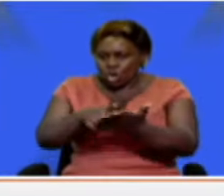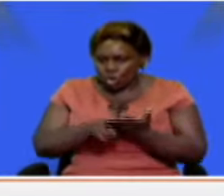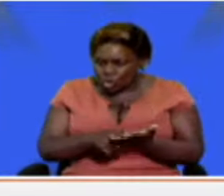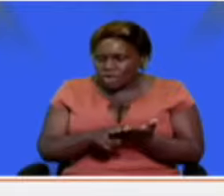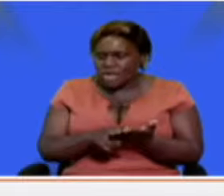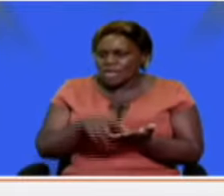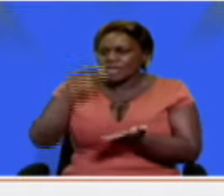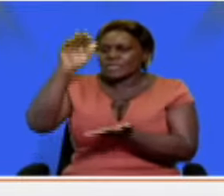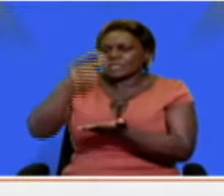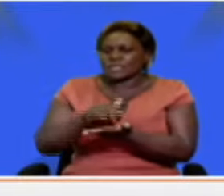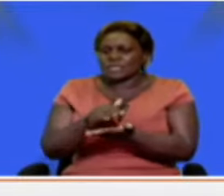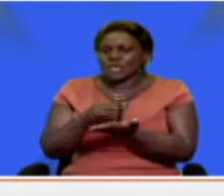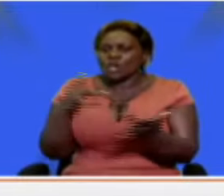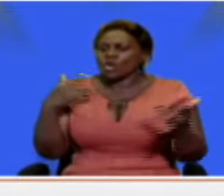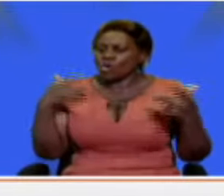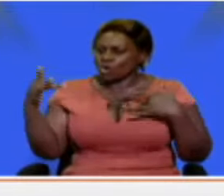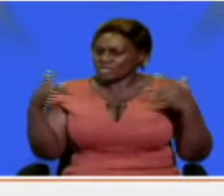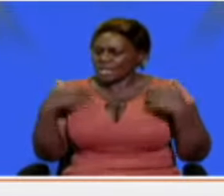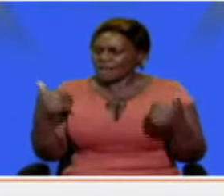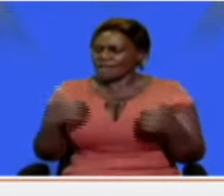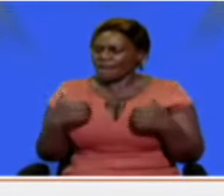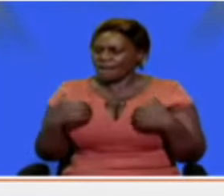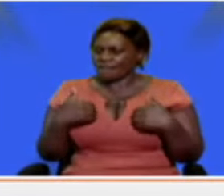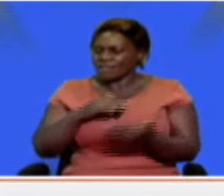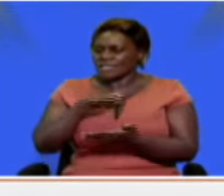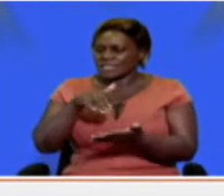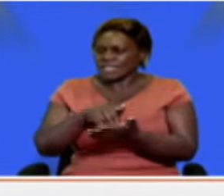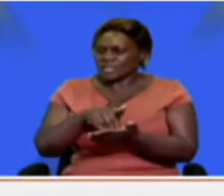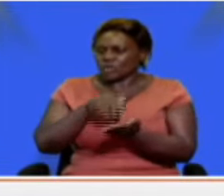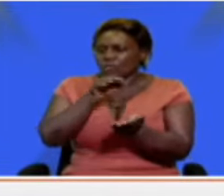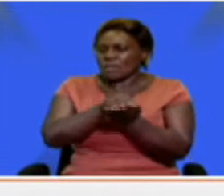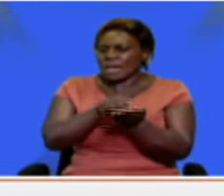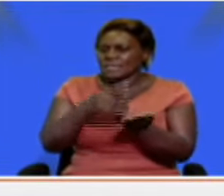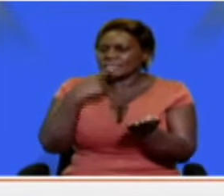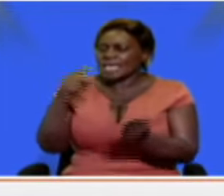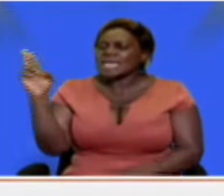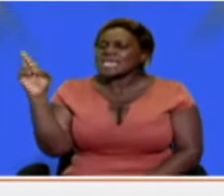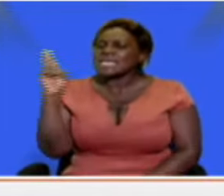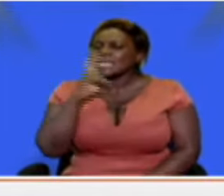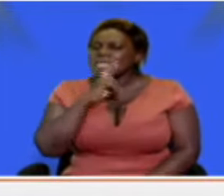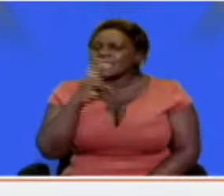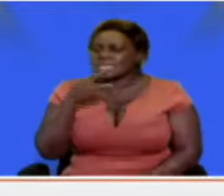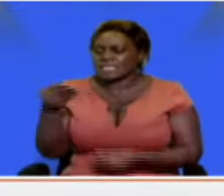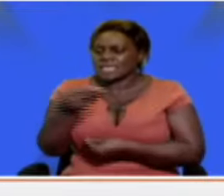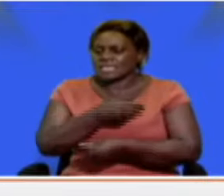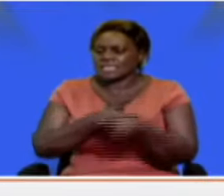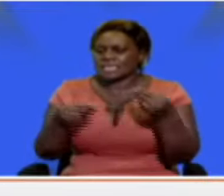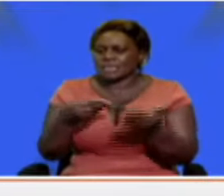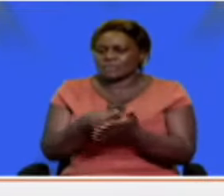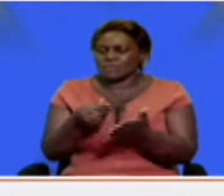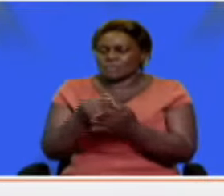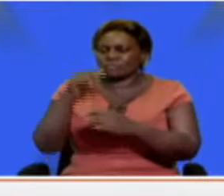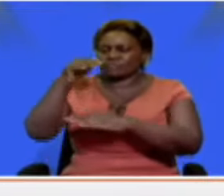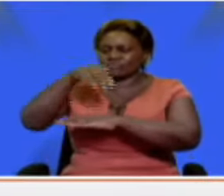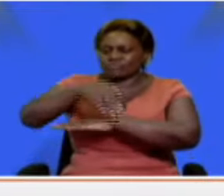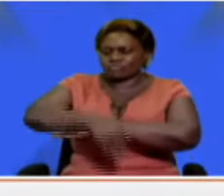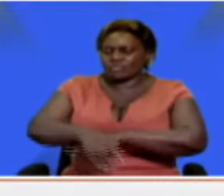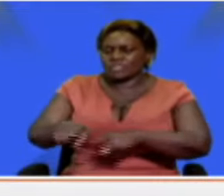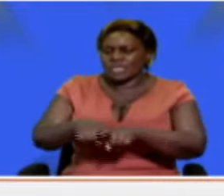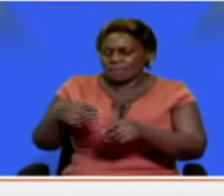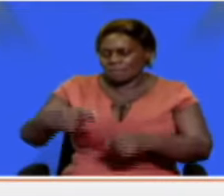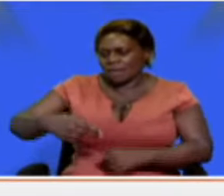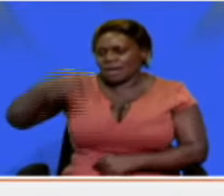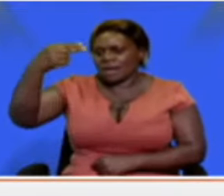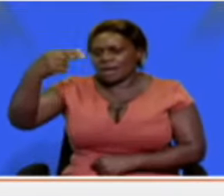slightly reduced, concerns linger, with the Central Bank of Kenya highlighting risks, exchange rate in fluctuations and